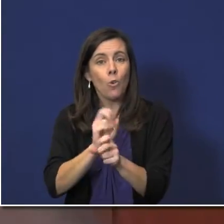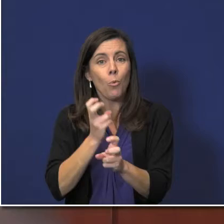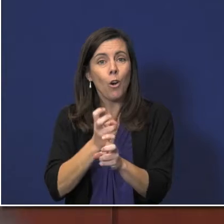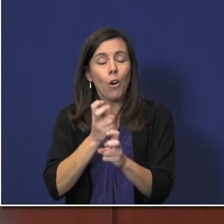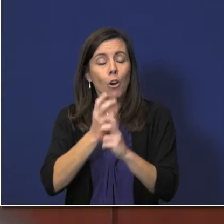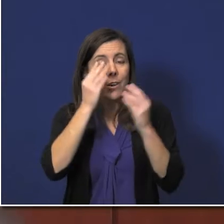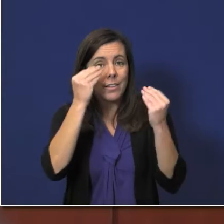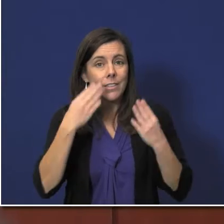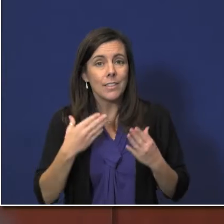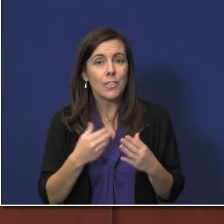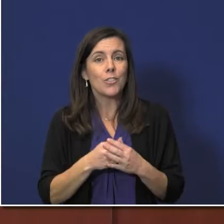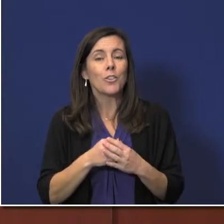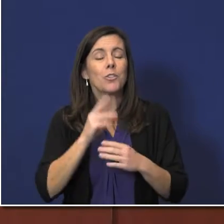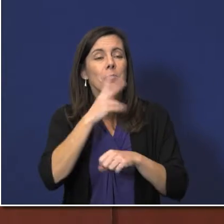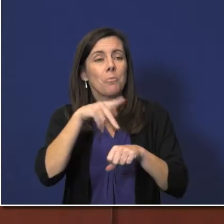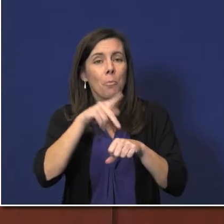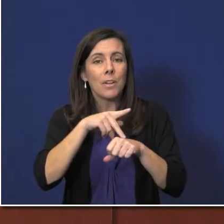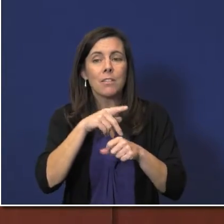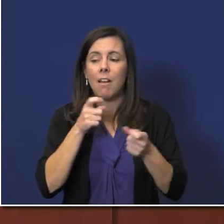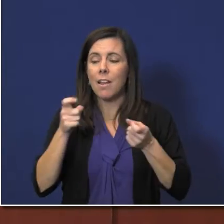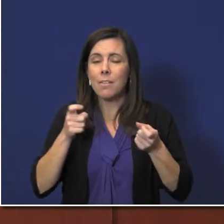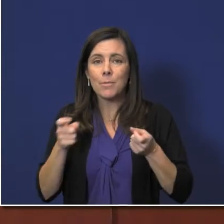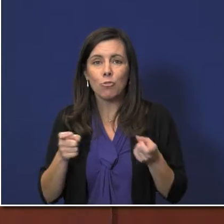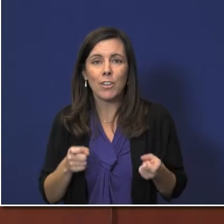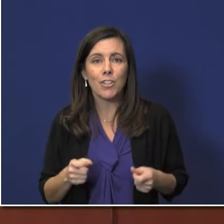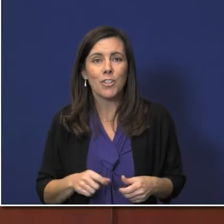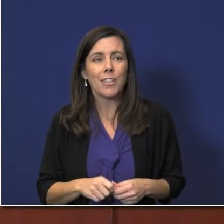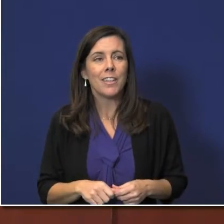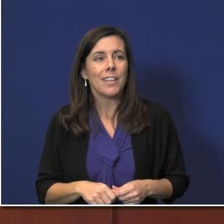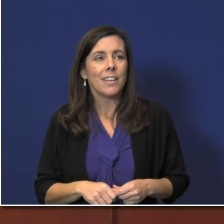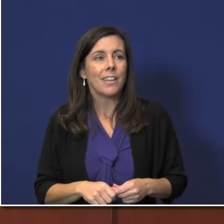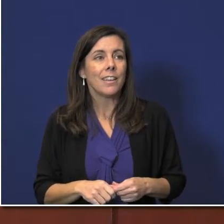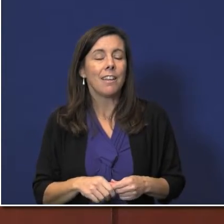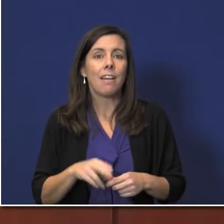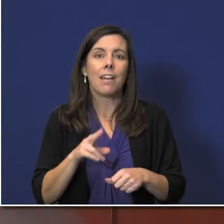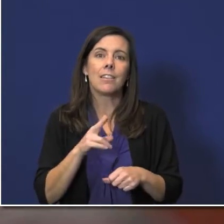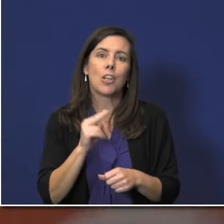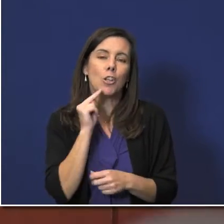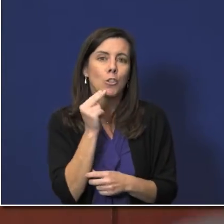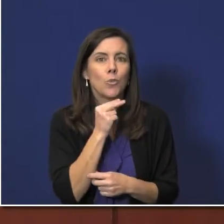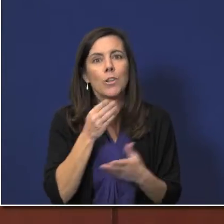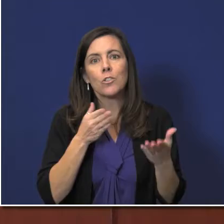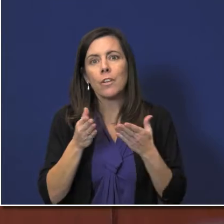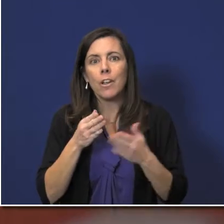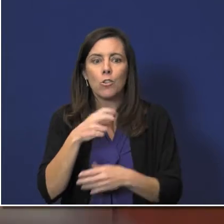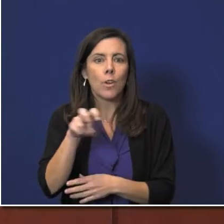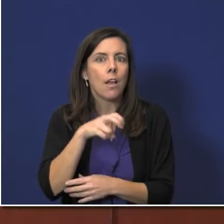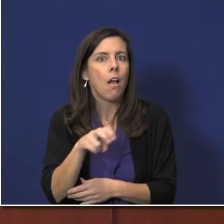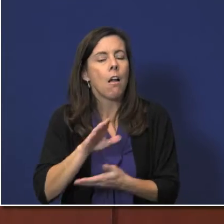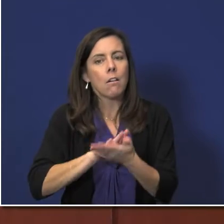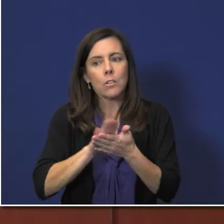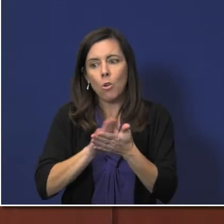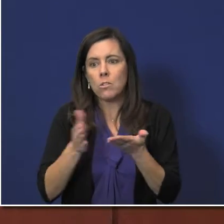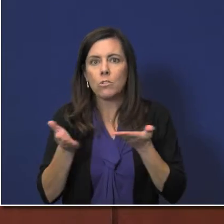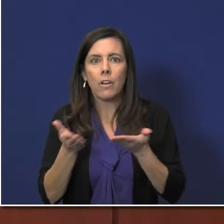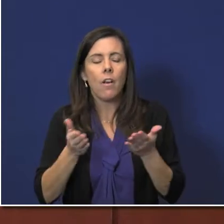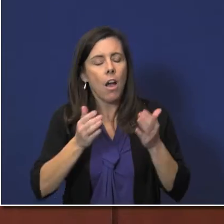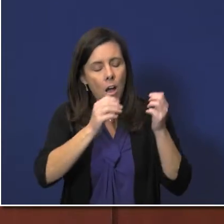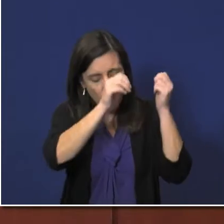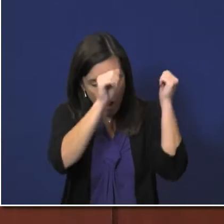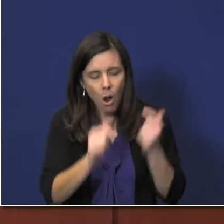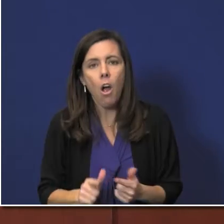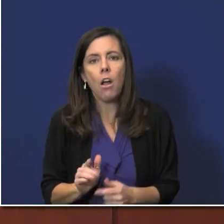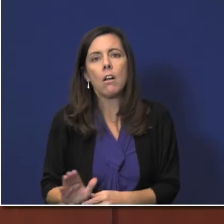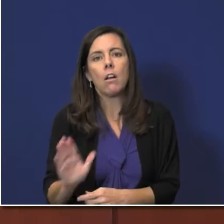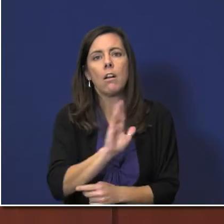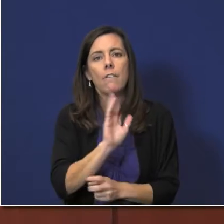teachers, principals, administration, nutrition services, transportation, custodial services, for all of your hard work